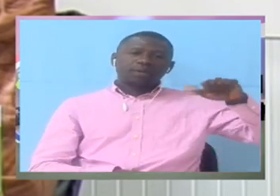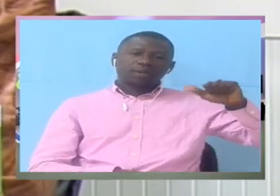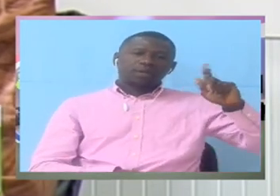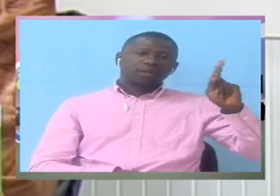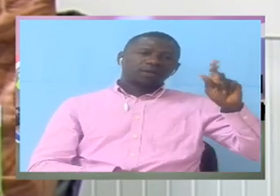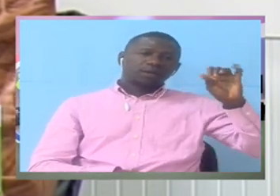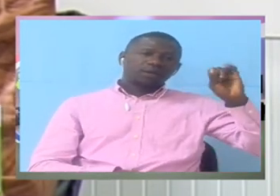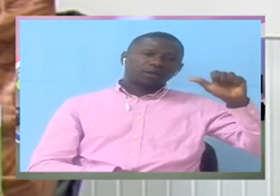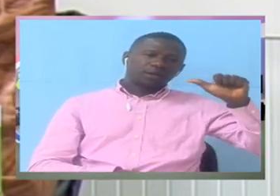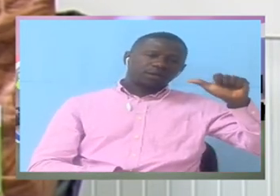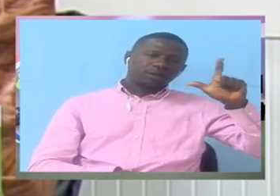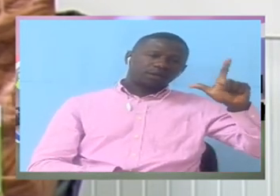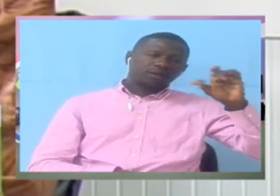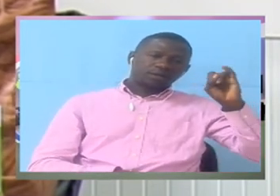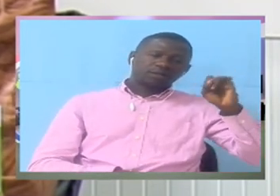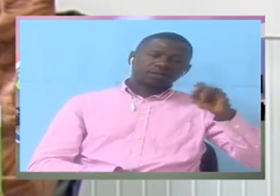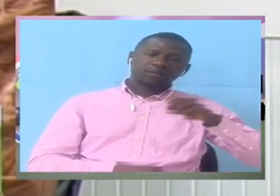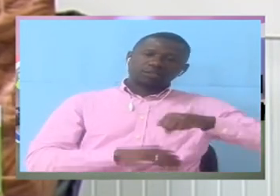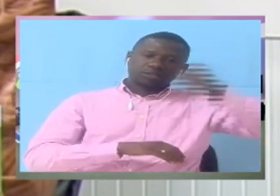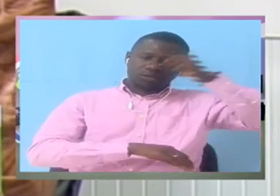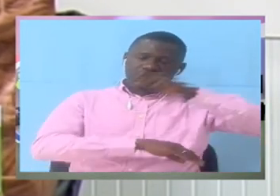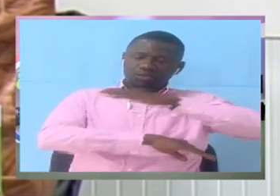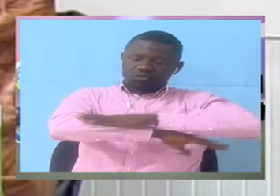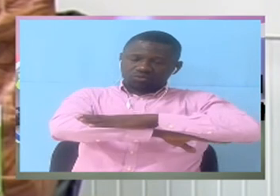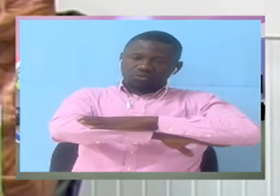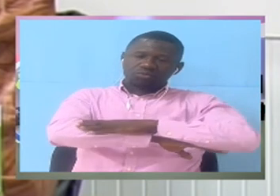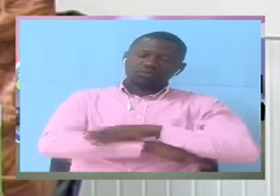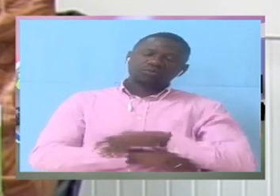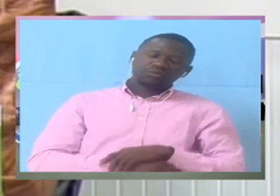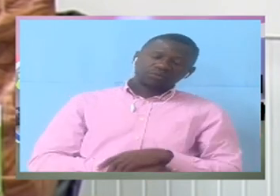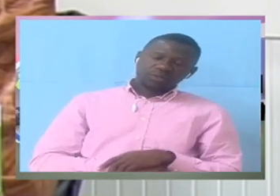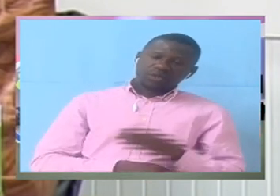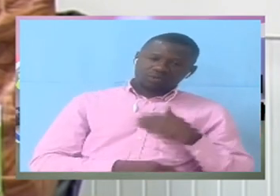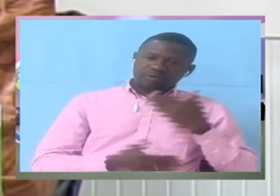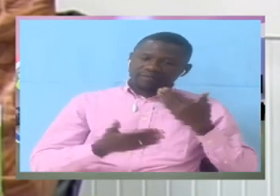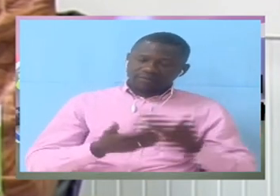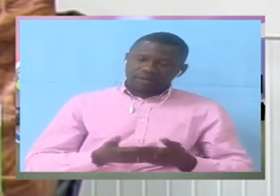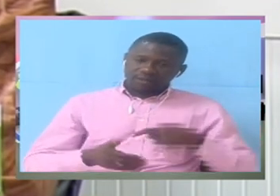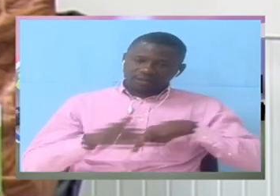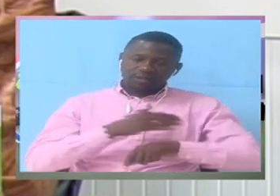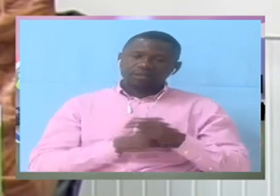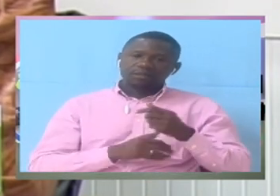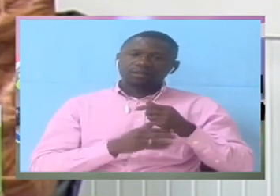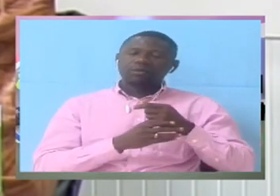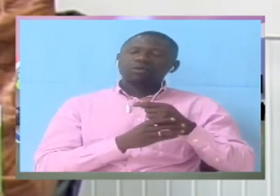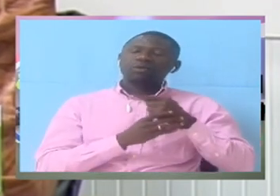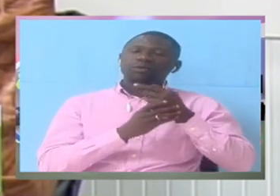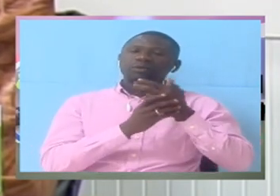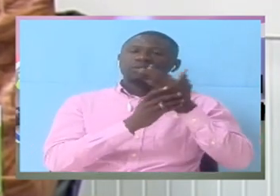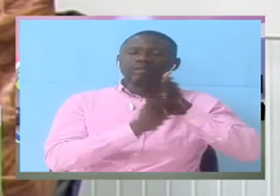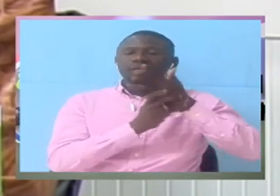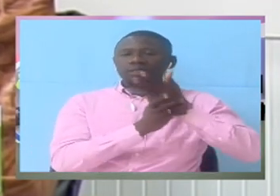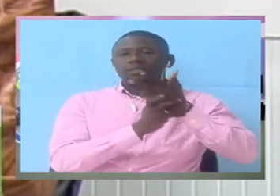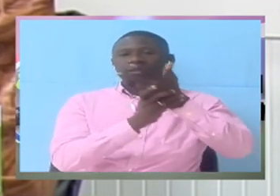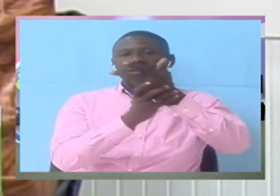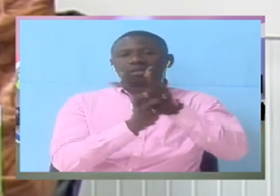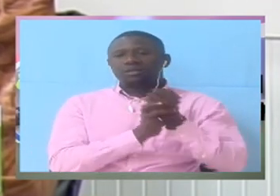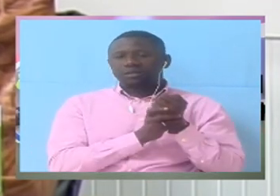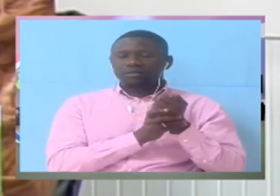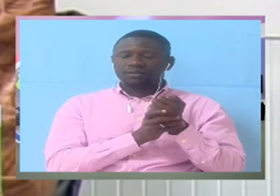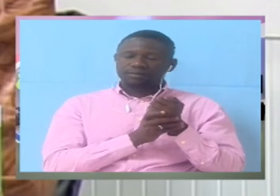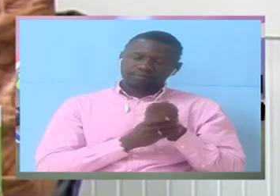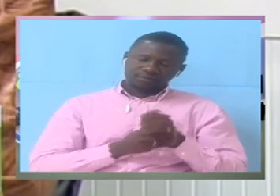school. And you finished in 1980. Ina de la karango ban 1980. Yes. What did you do